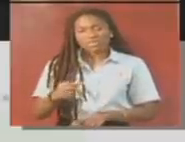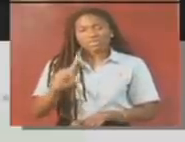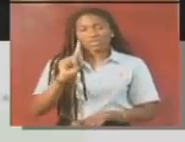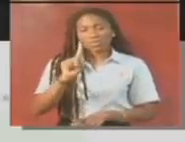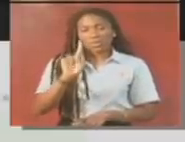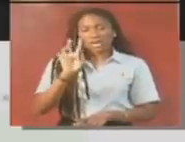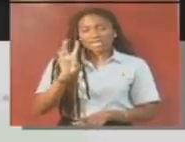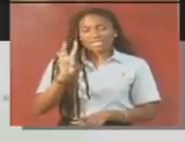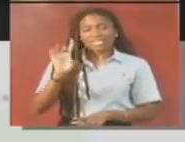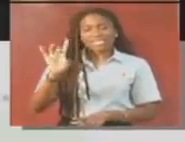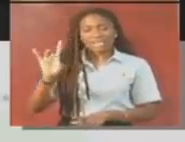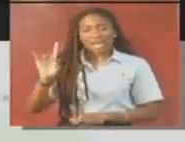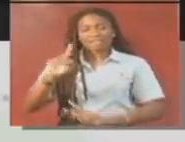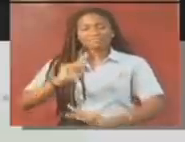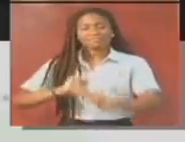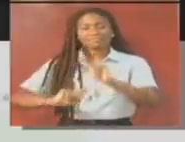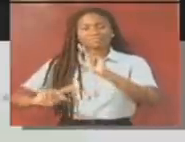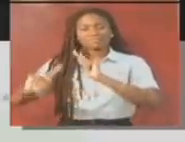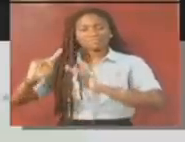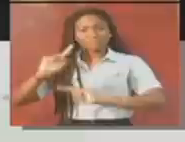125,168 individuals, with